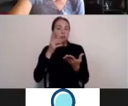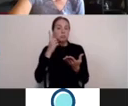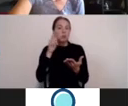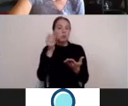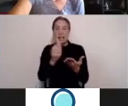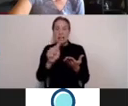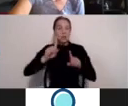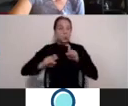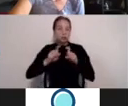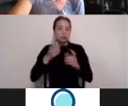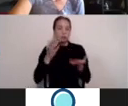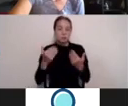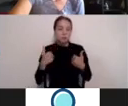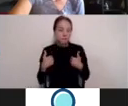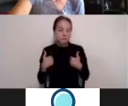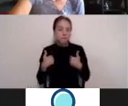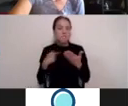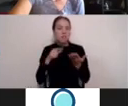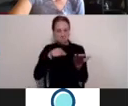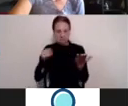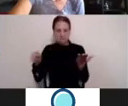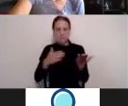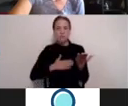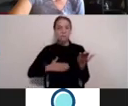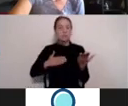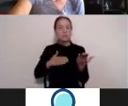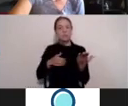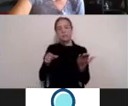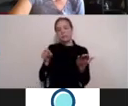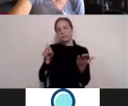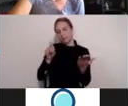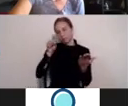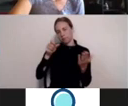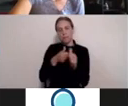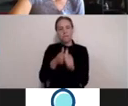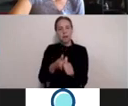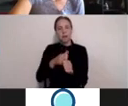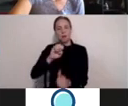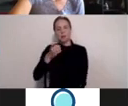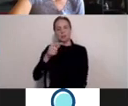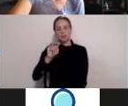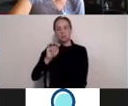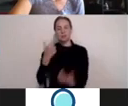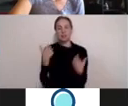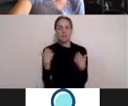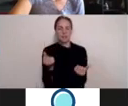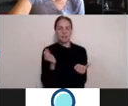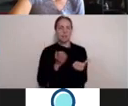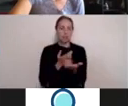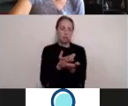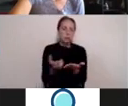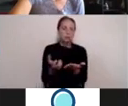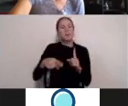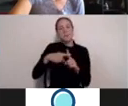may have. Please remember to follow along with Expecting Health for new information and resources from us, as well as our partners like Cure SMA and